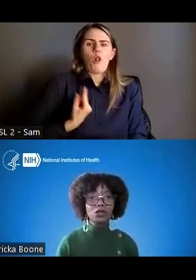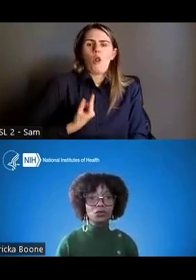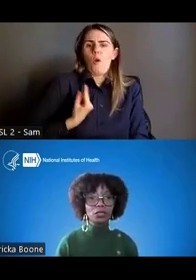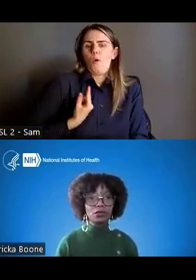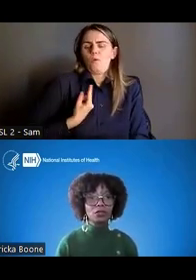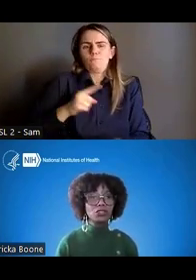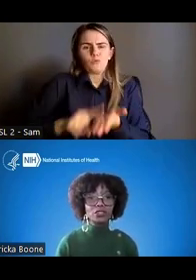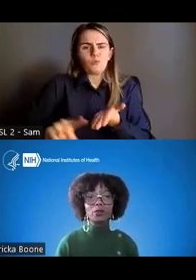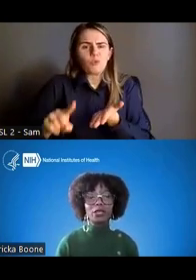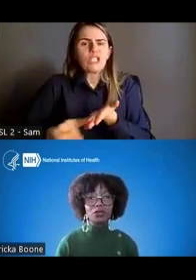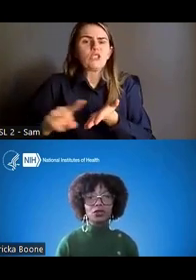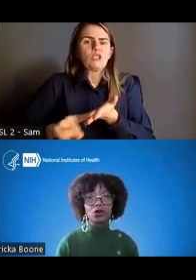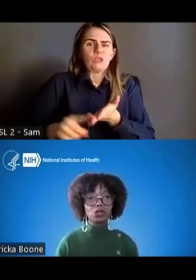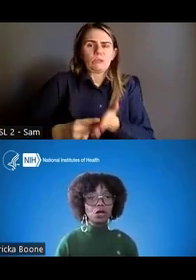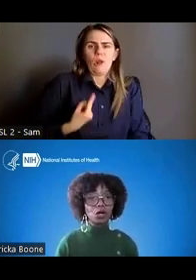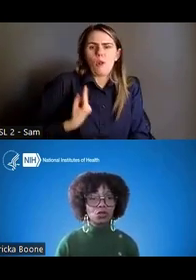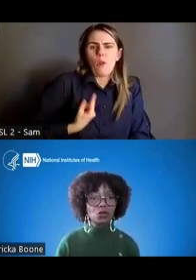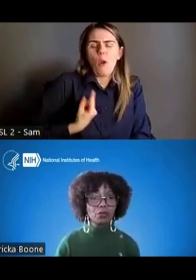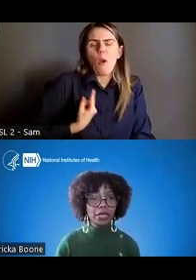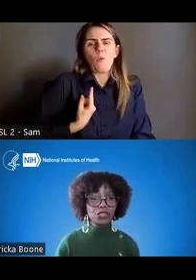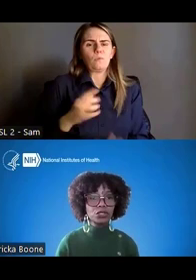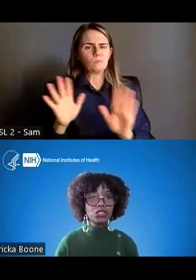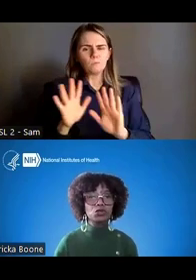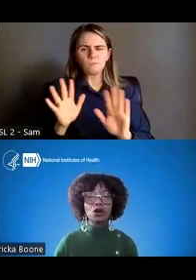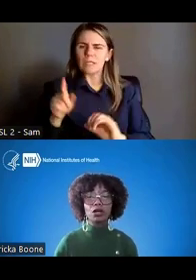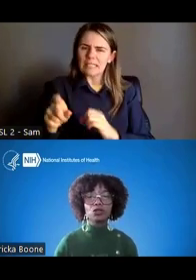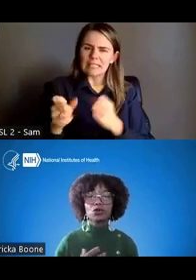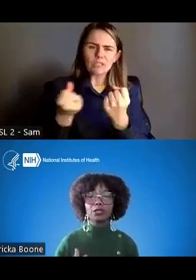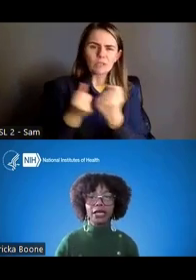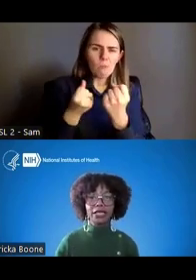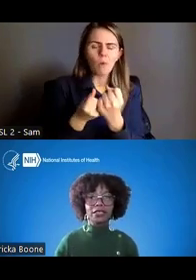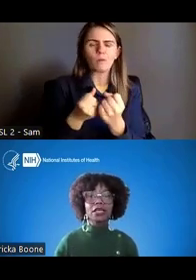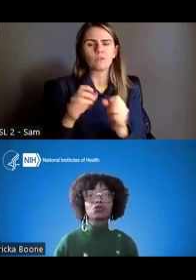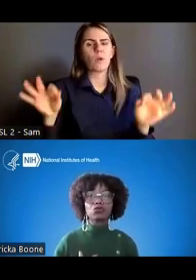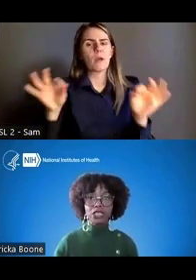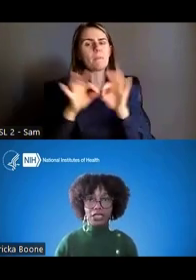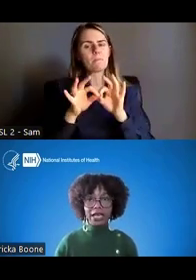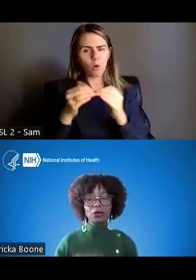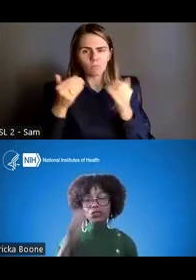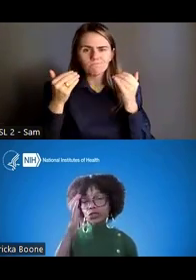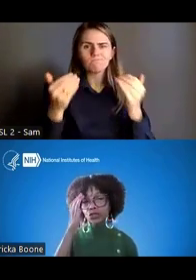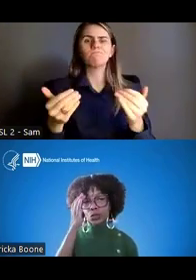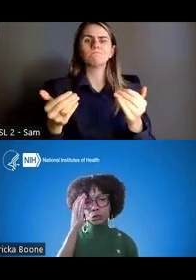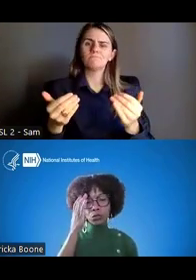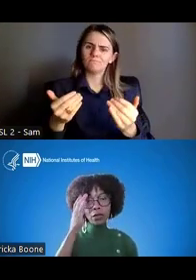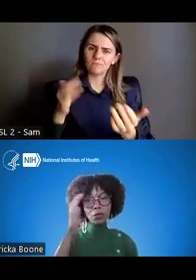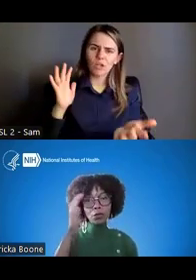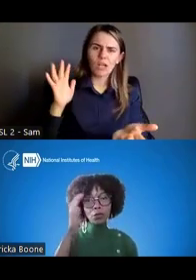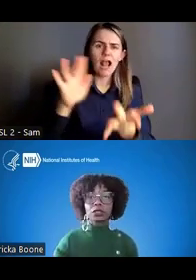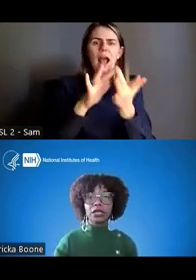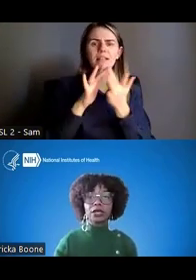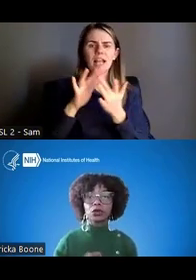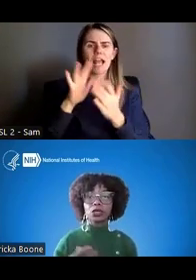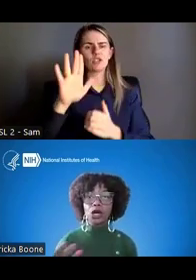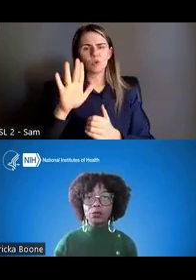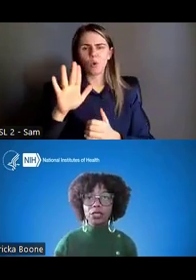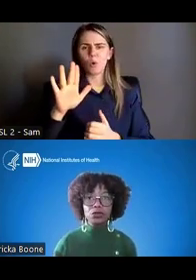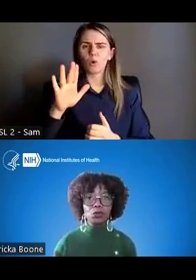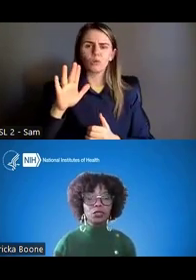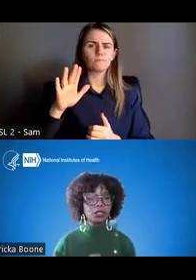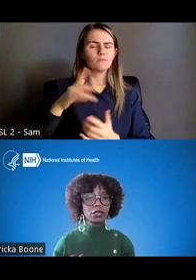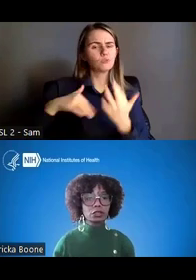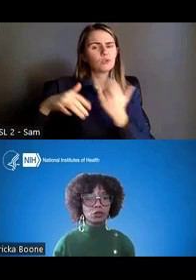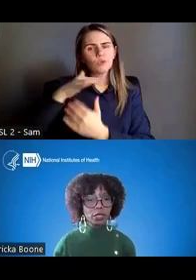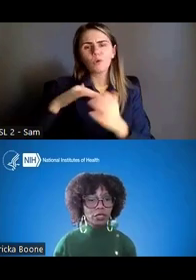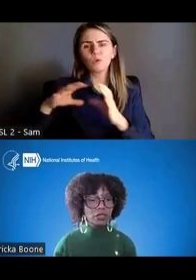research career just by doing it on your own. So make sure that you are normalizing reaching out to your social networks, whether they are your